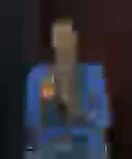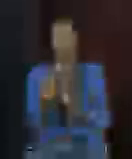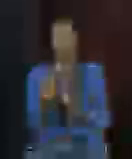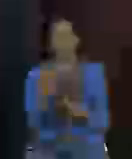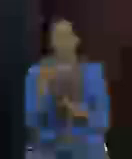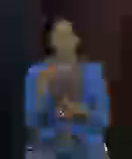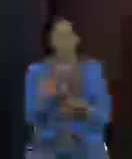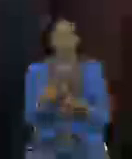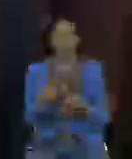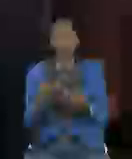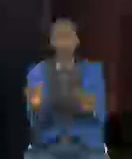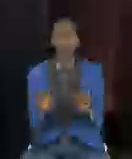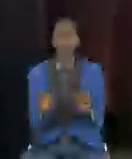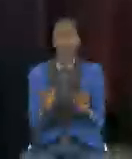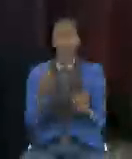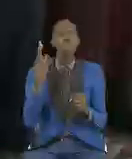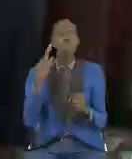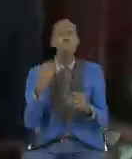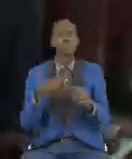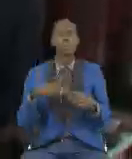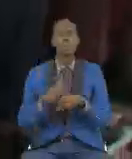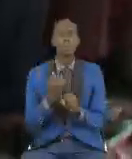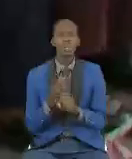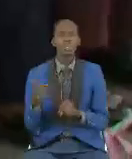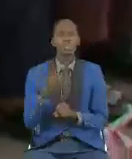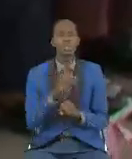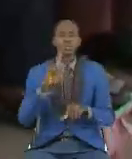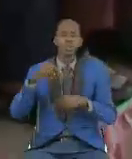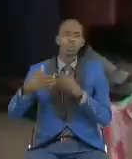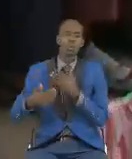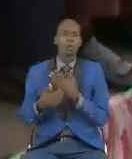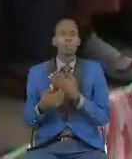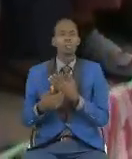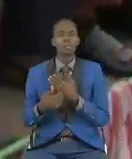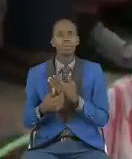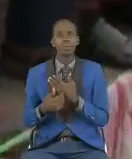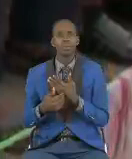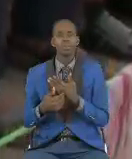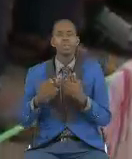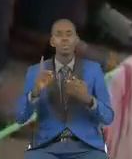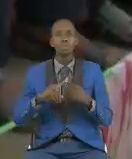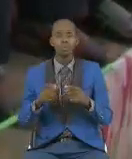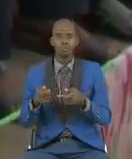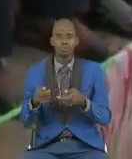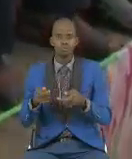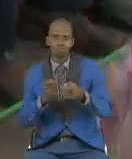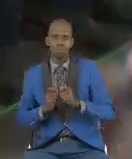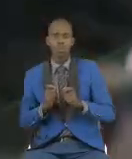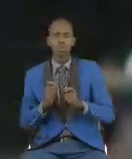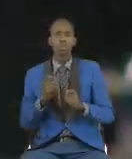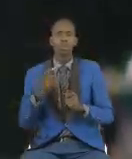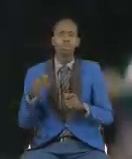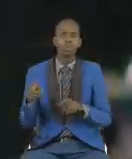were made to drive them back to the little circle, to drive them back to the